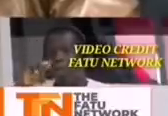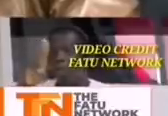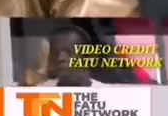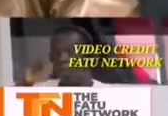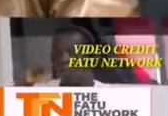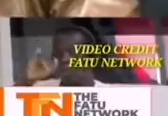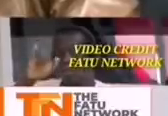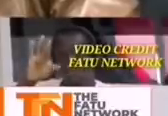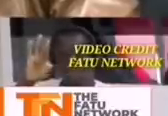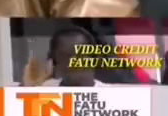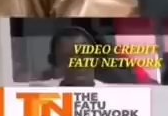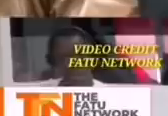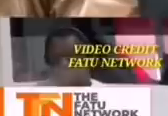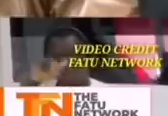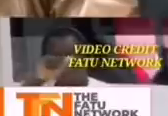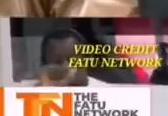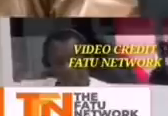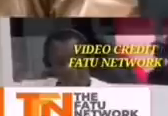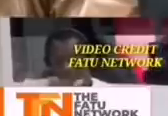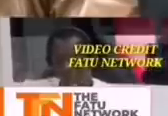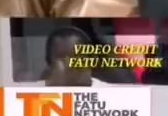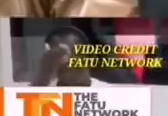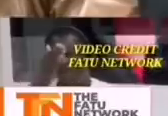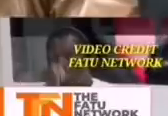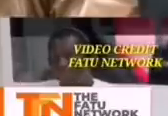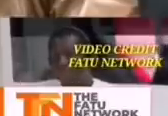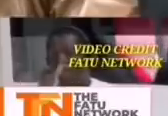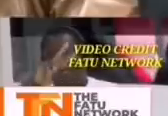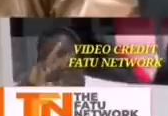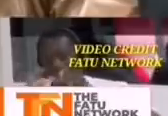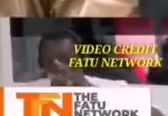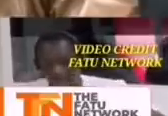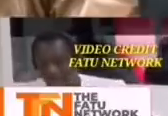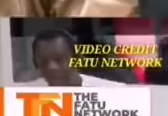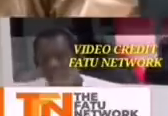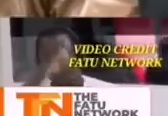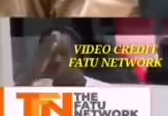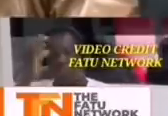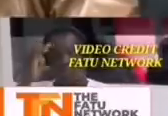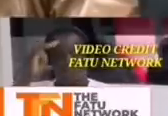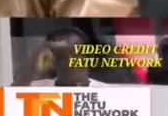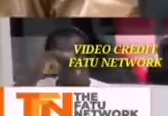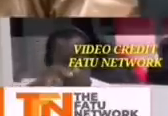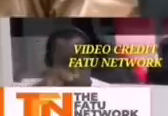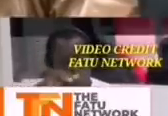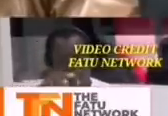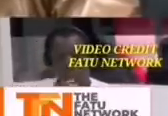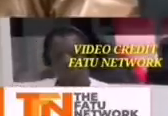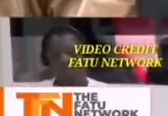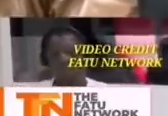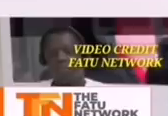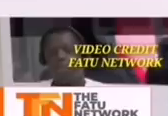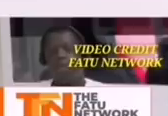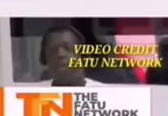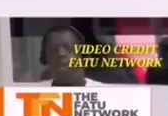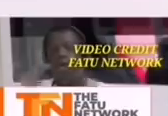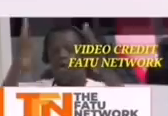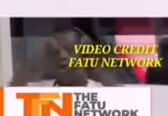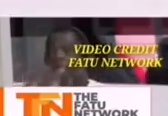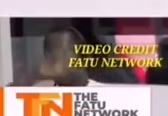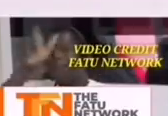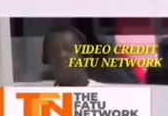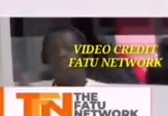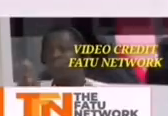tele bunkono le. Tumbul Tamba nata la bunkono. BK Jata nata la bunkono. Edward Singate nata la bunkono. Yankuba Toure